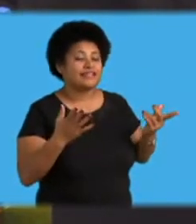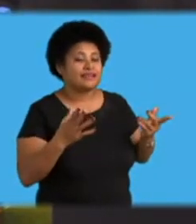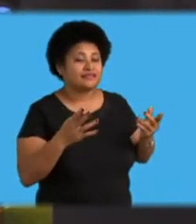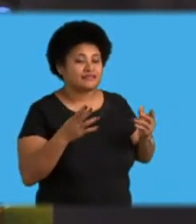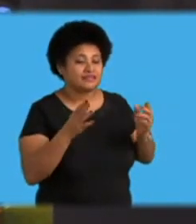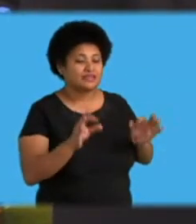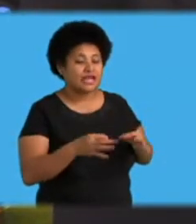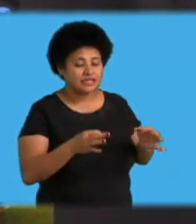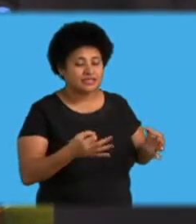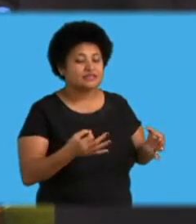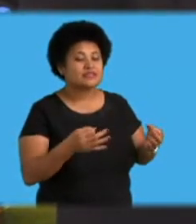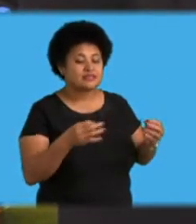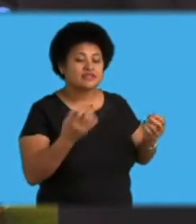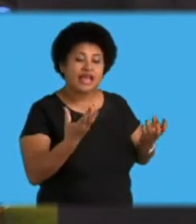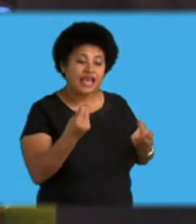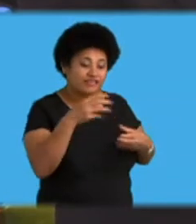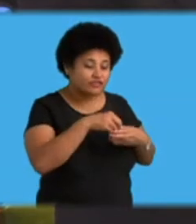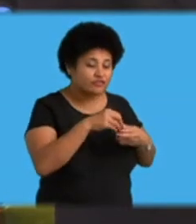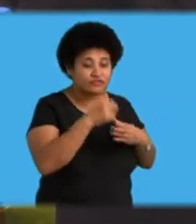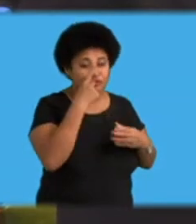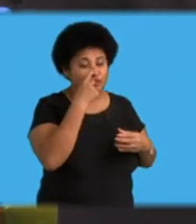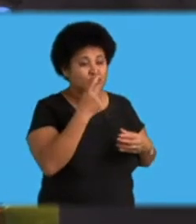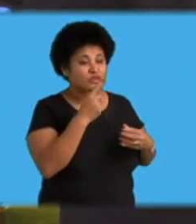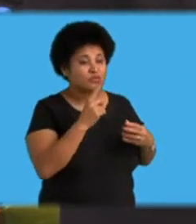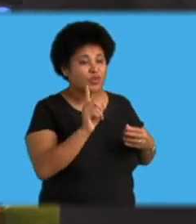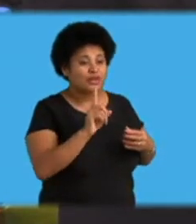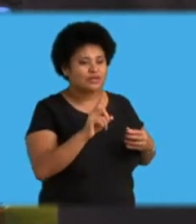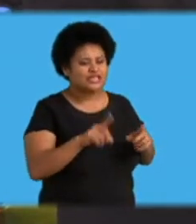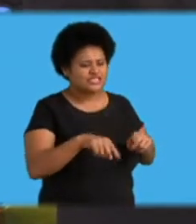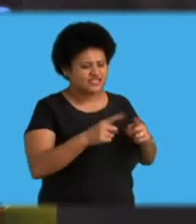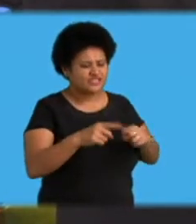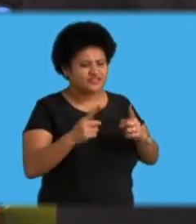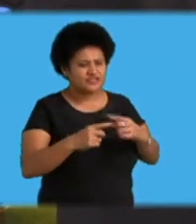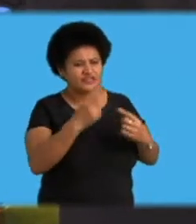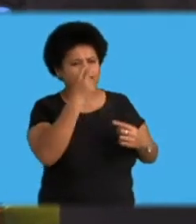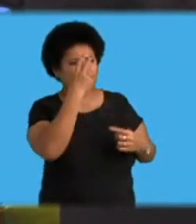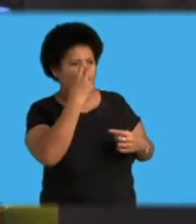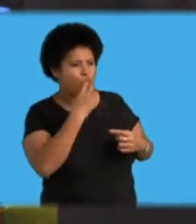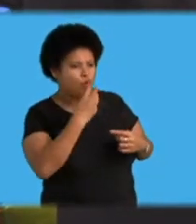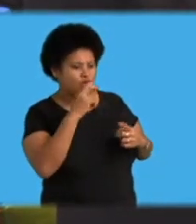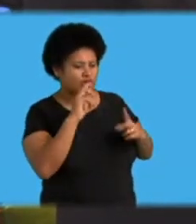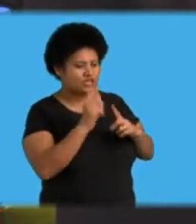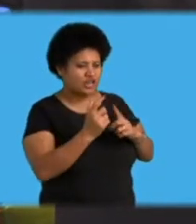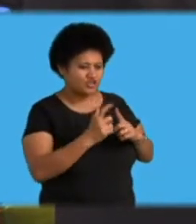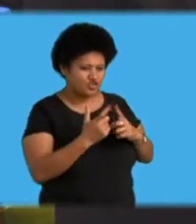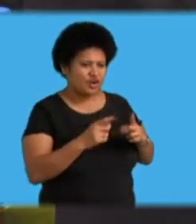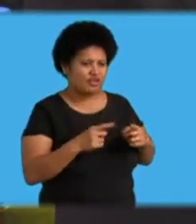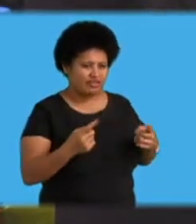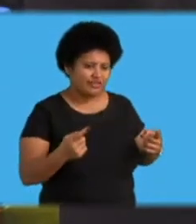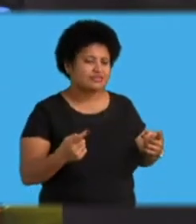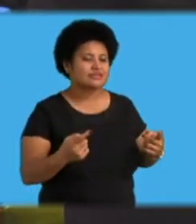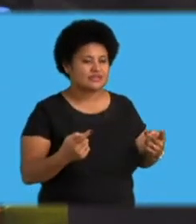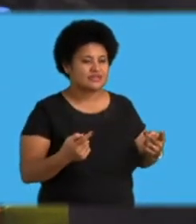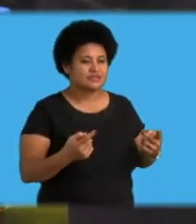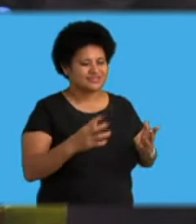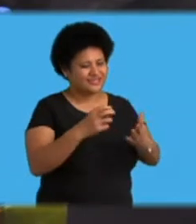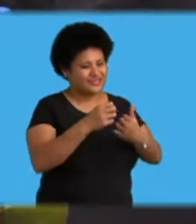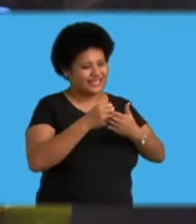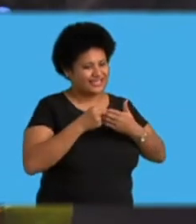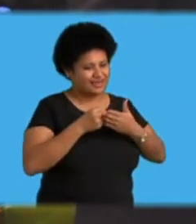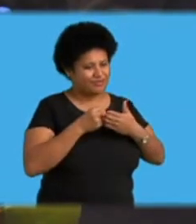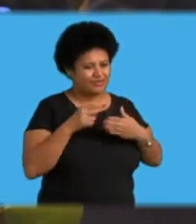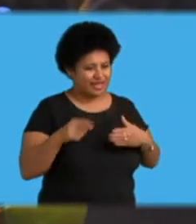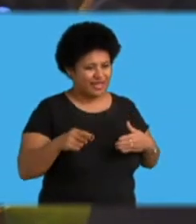which includes archaeological material dating back to 3,700 years and cultural objects representing both Fiji's